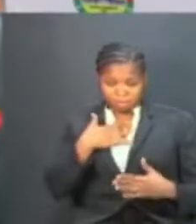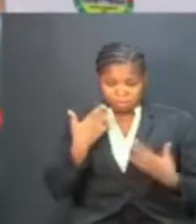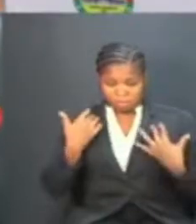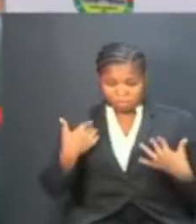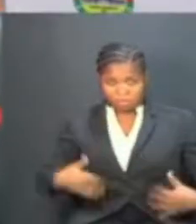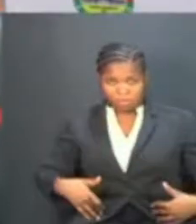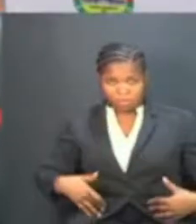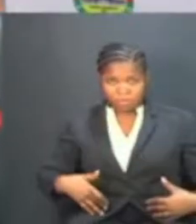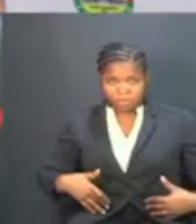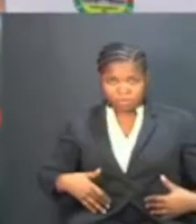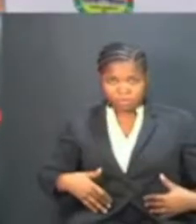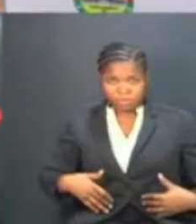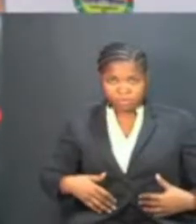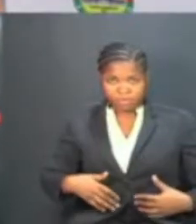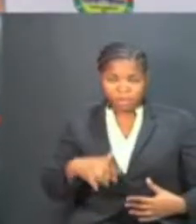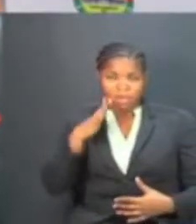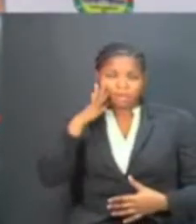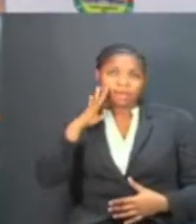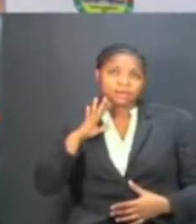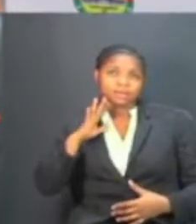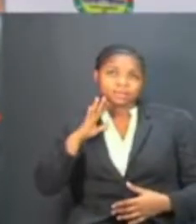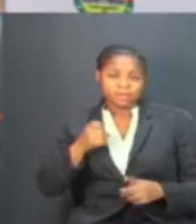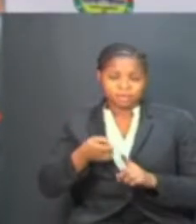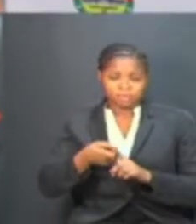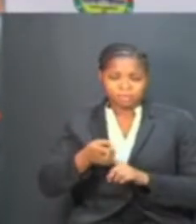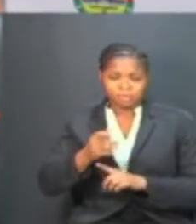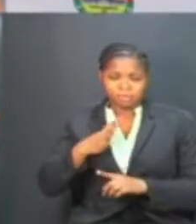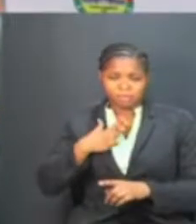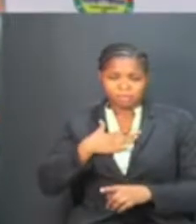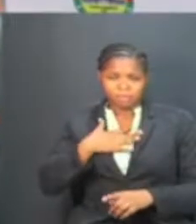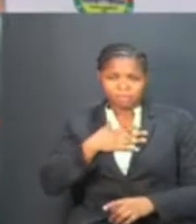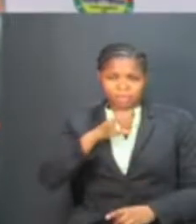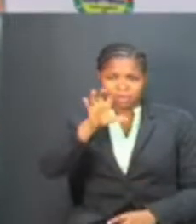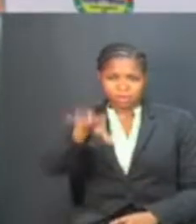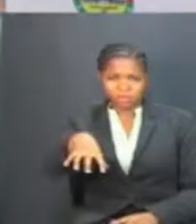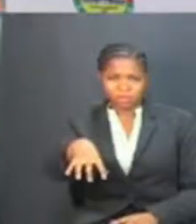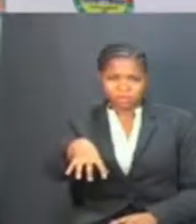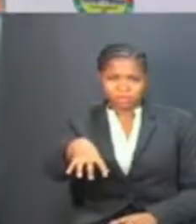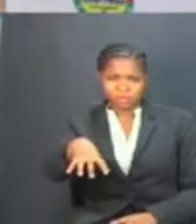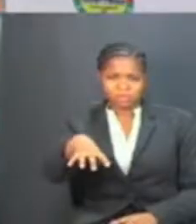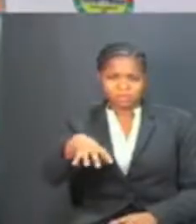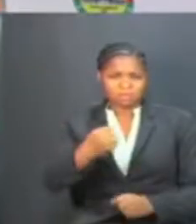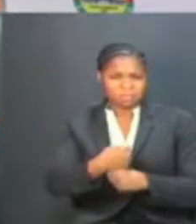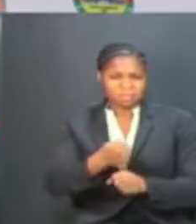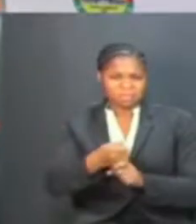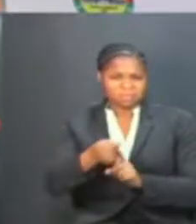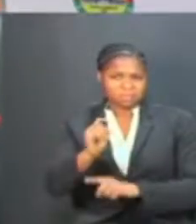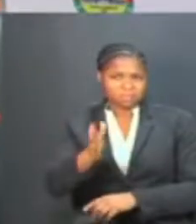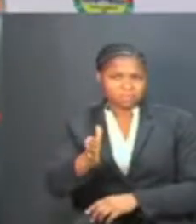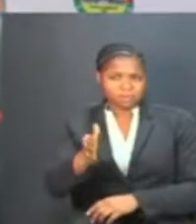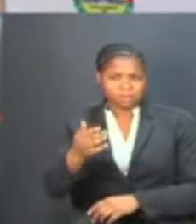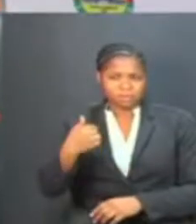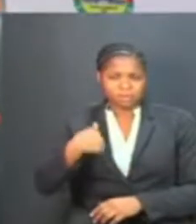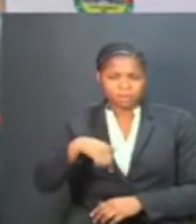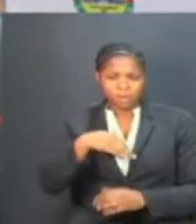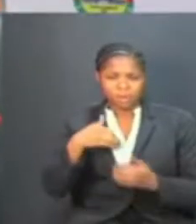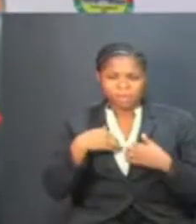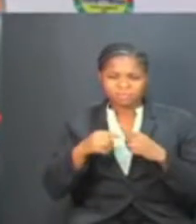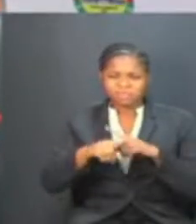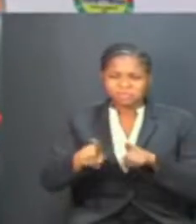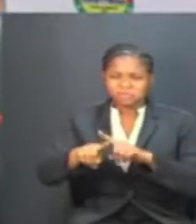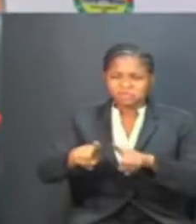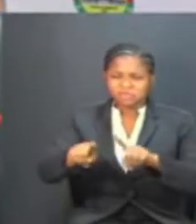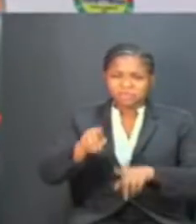constituency, made from my constituency. And we have different colors. Some of the colors,